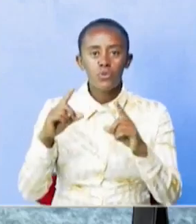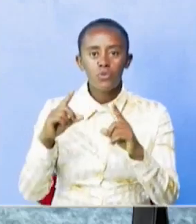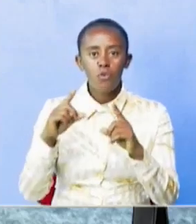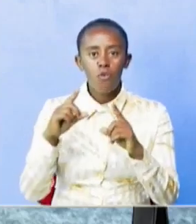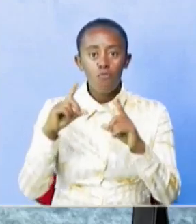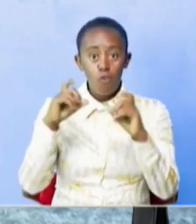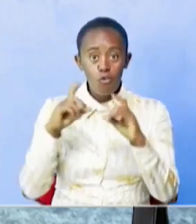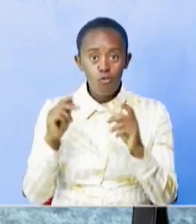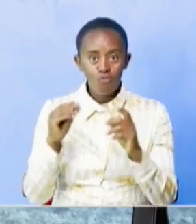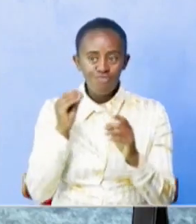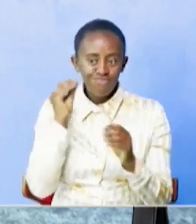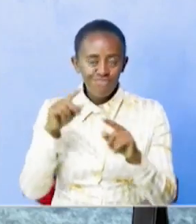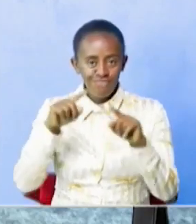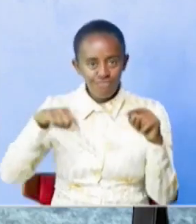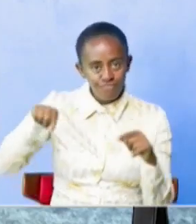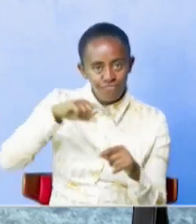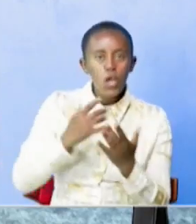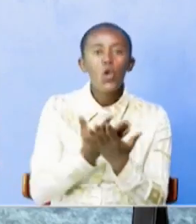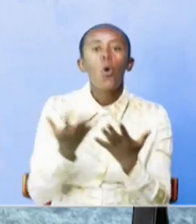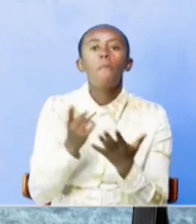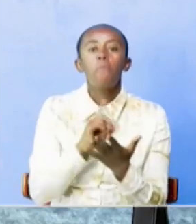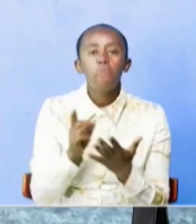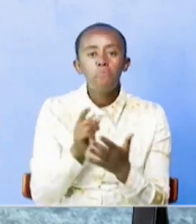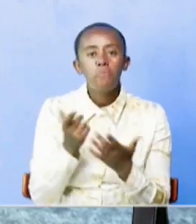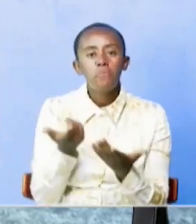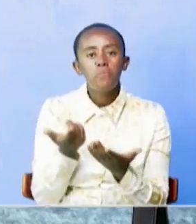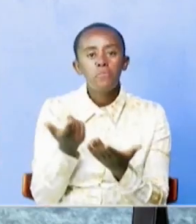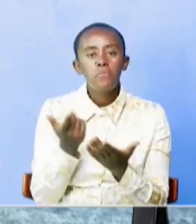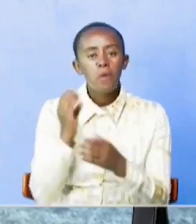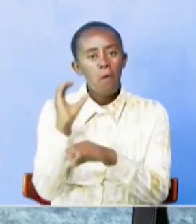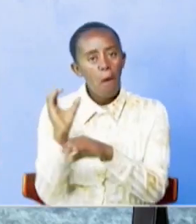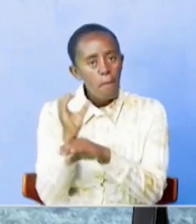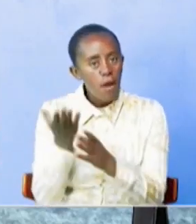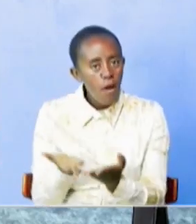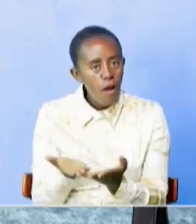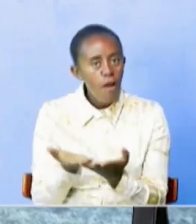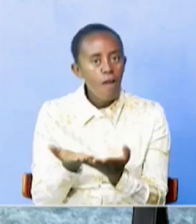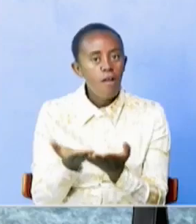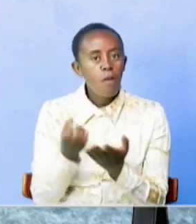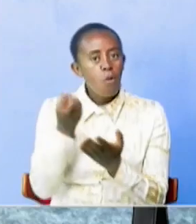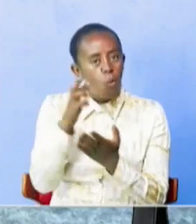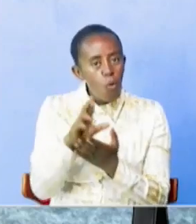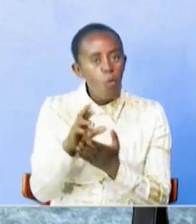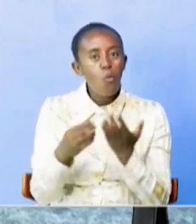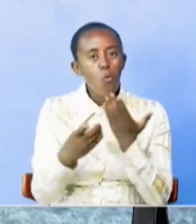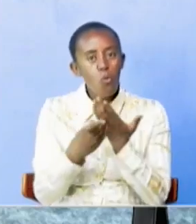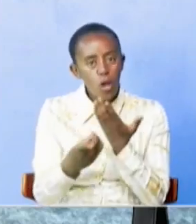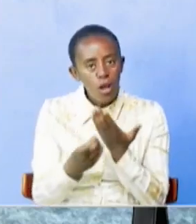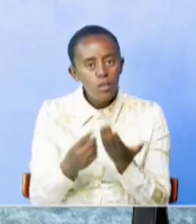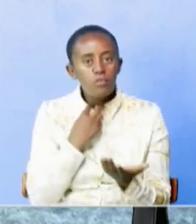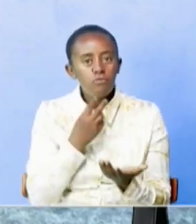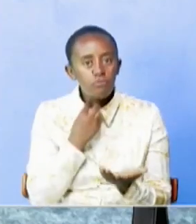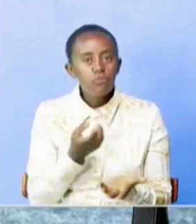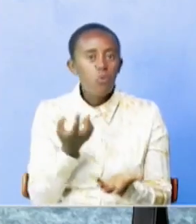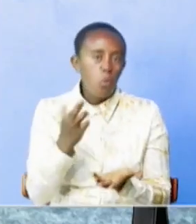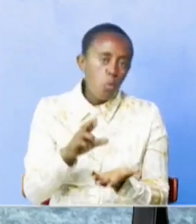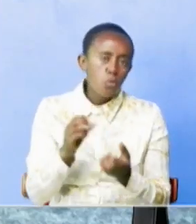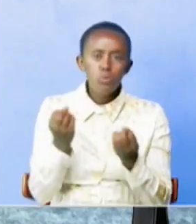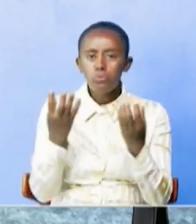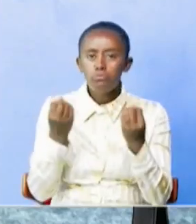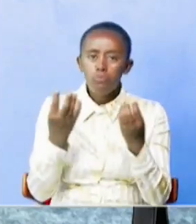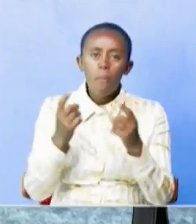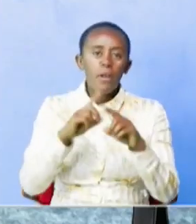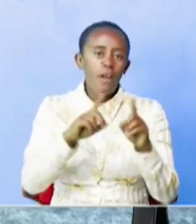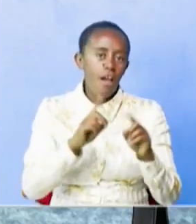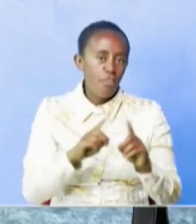are what kind of equipment? Equipments like, for example, a camera or a recorder or so many